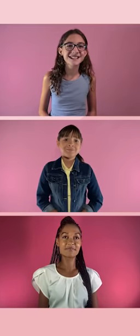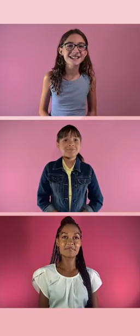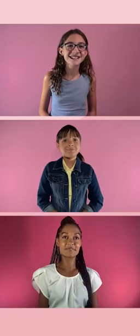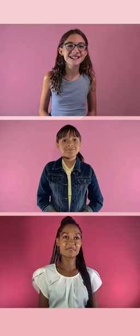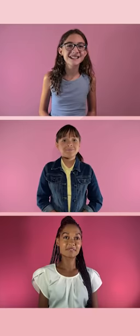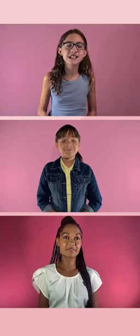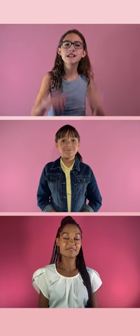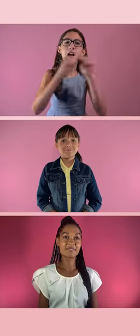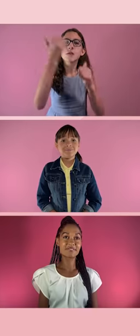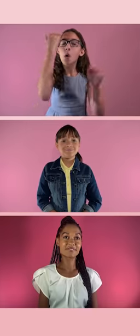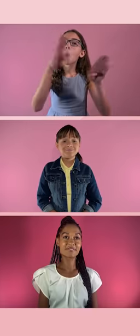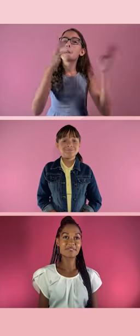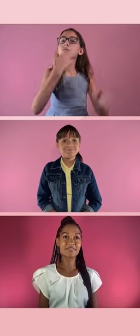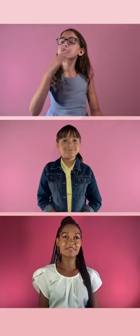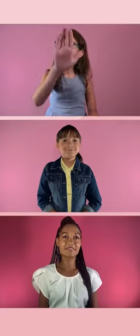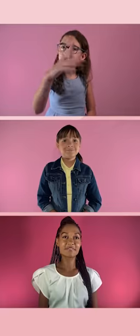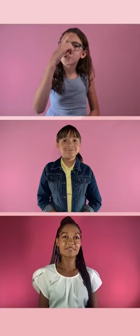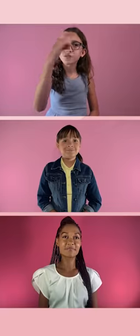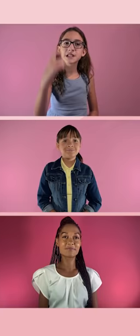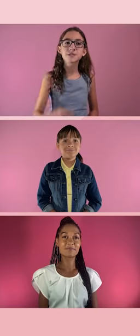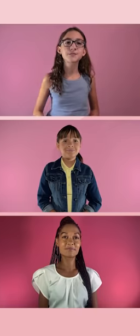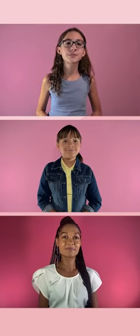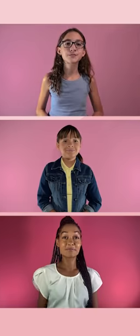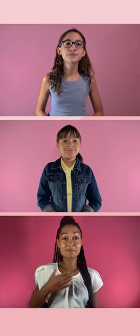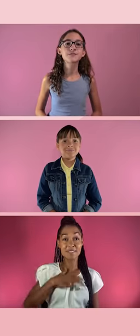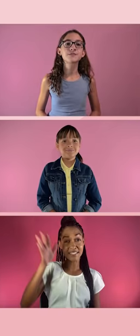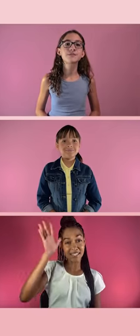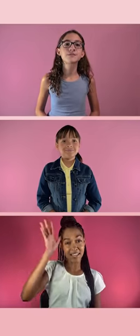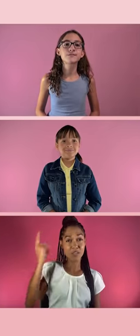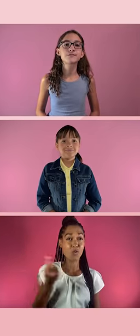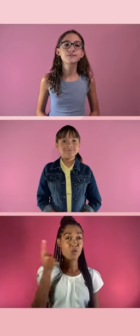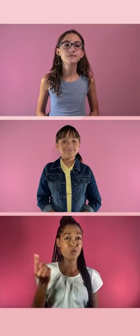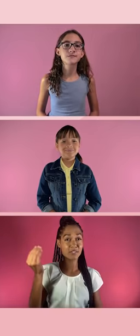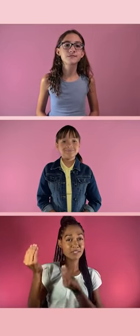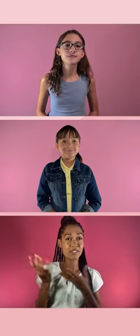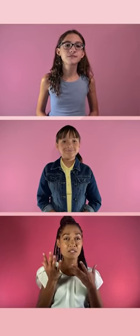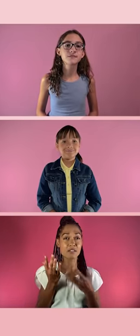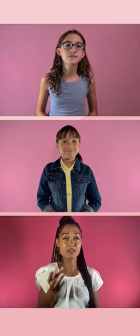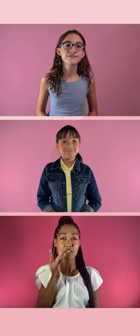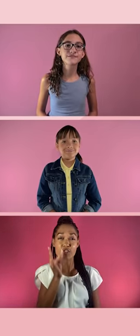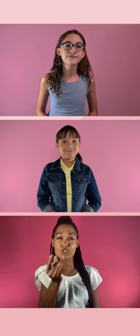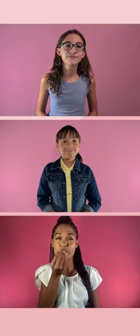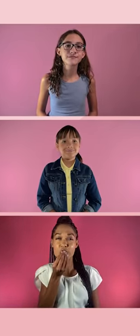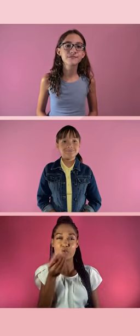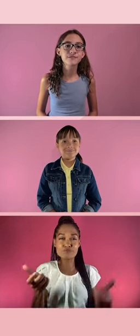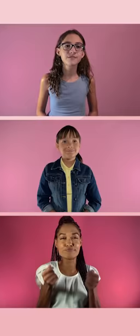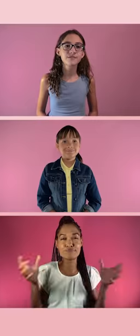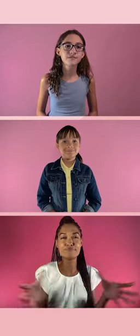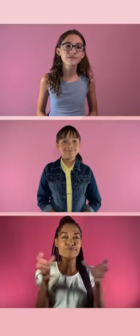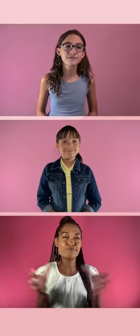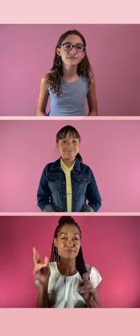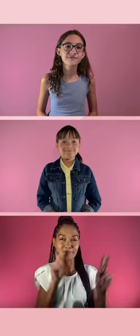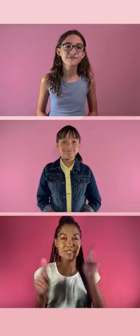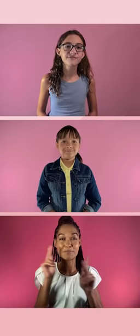what. How did you know opening a restaurant was your dream? Well, my daddy always said that good food has